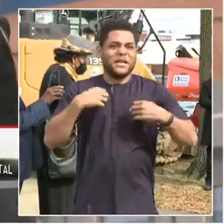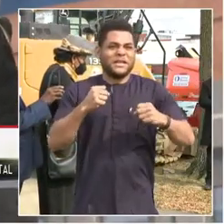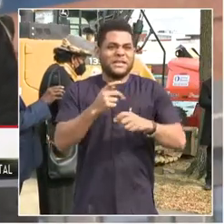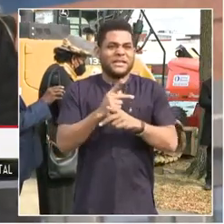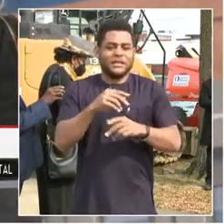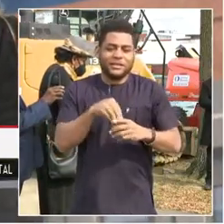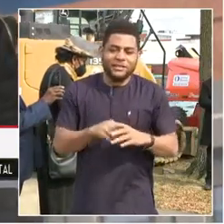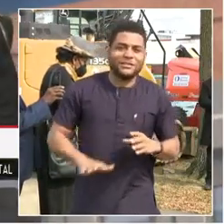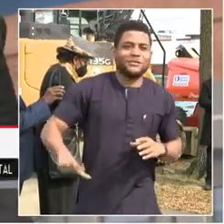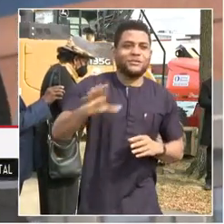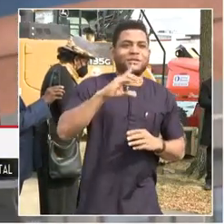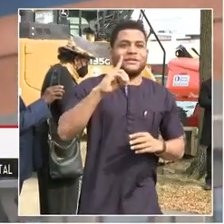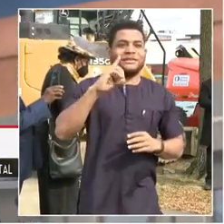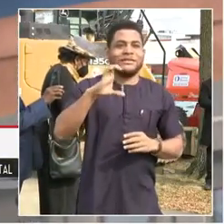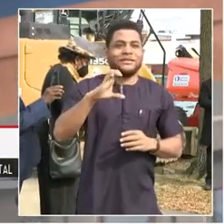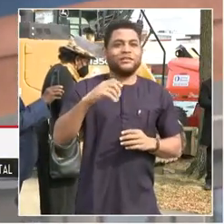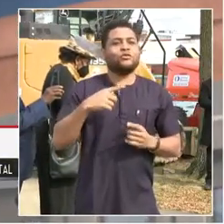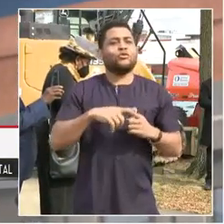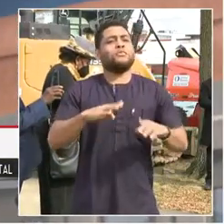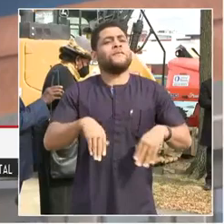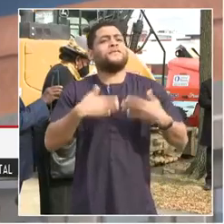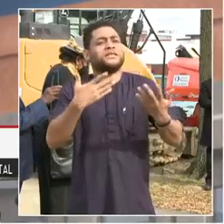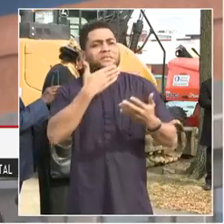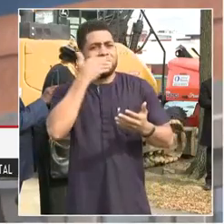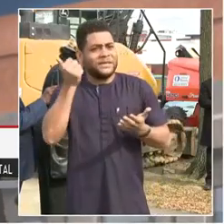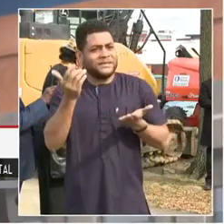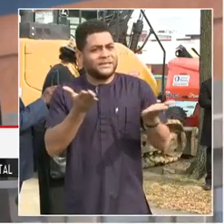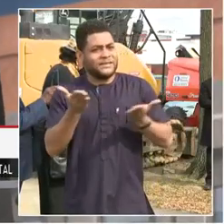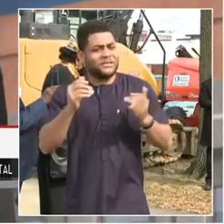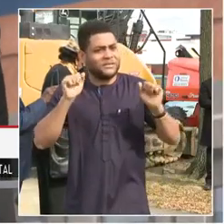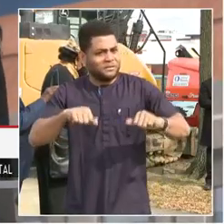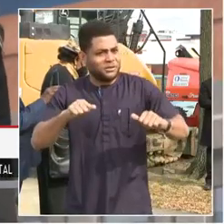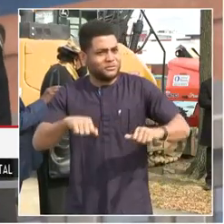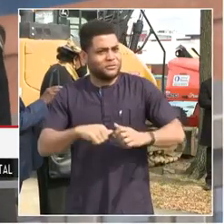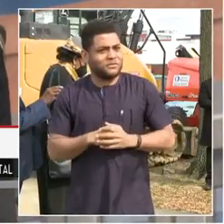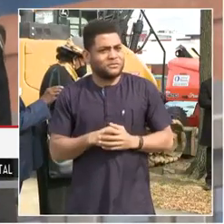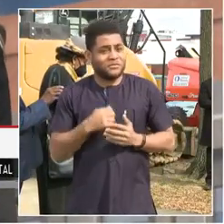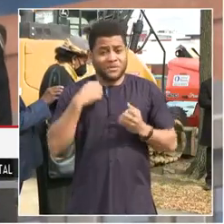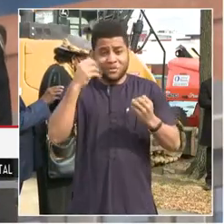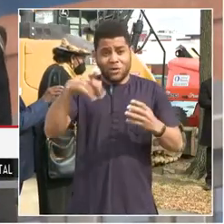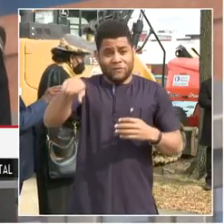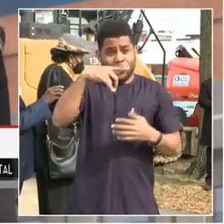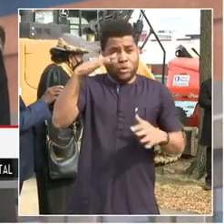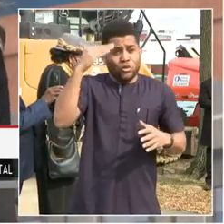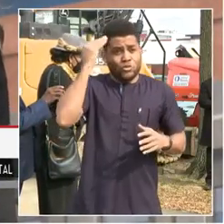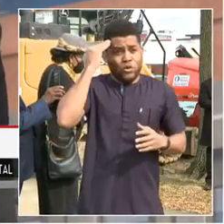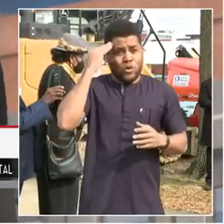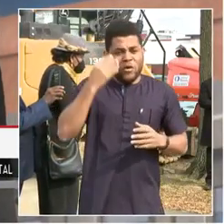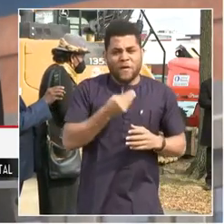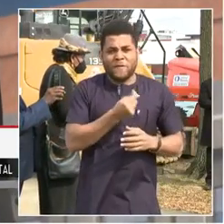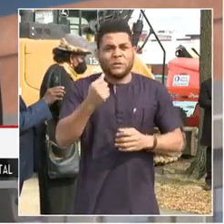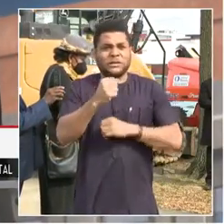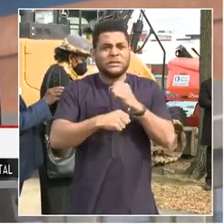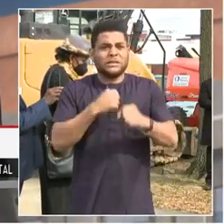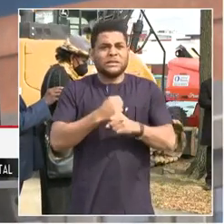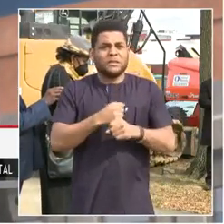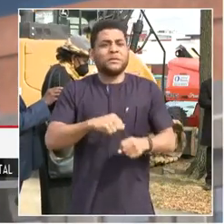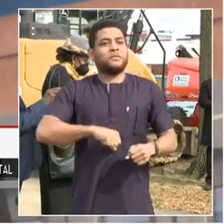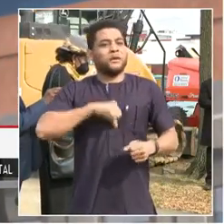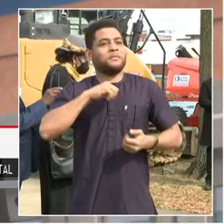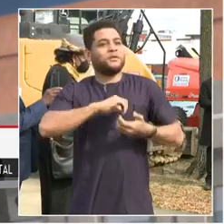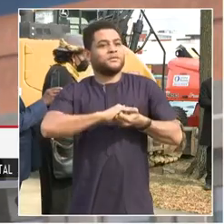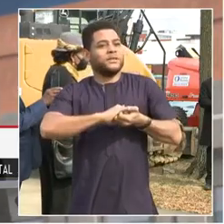community. As many of you know, over the past several years, we have proudly partnered with the government of